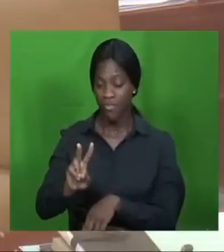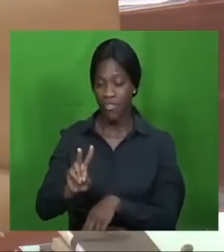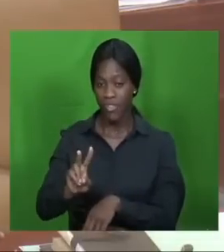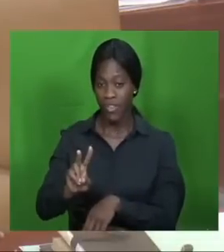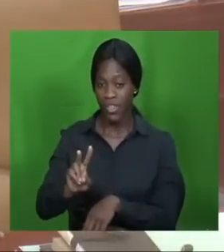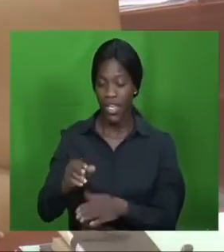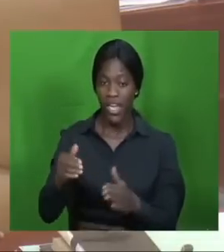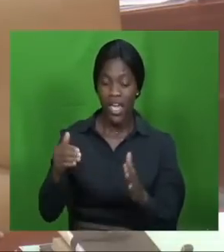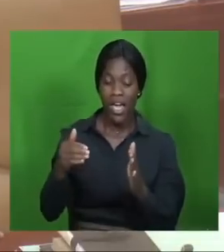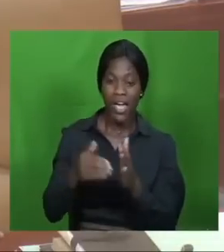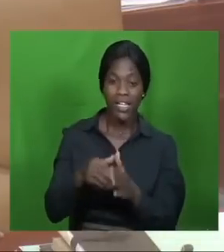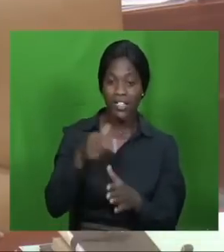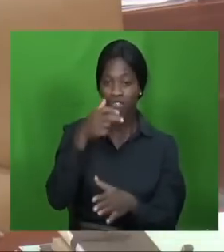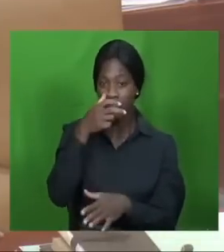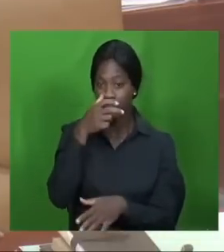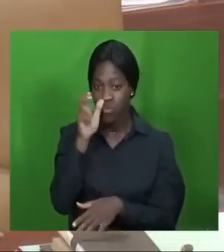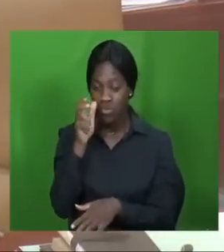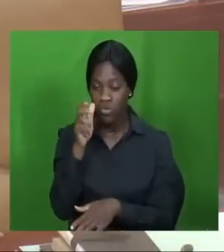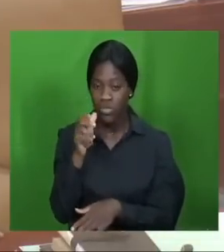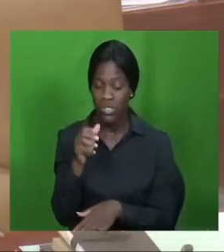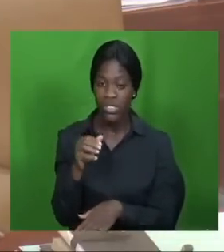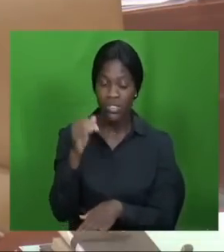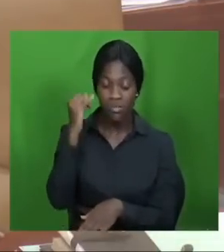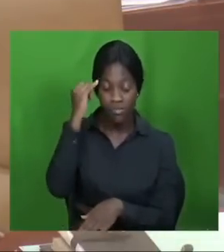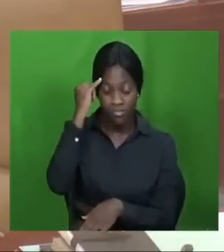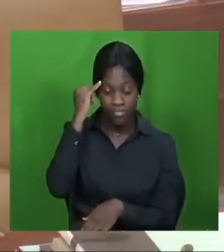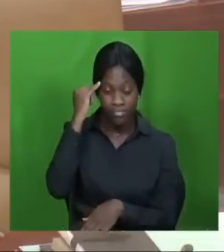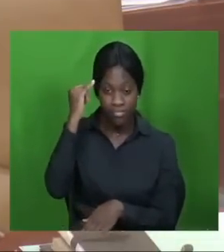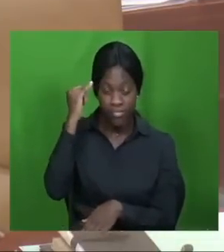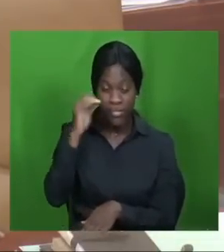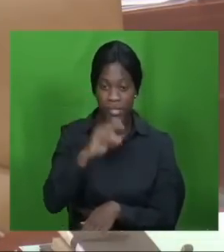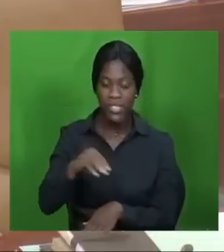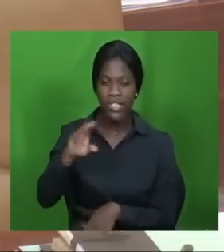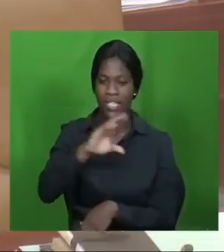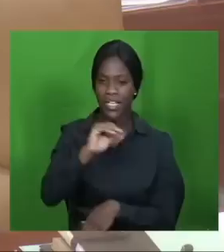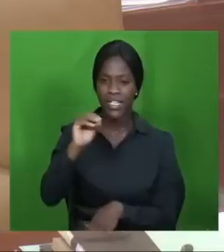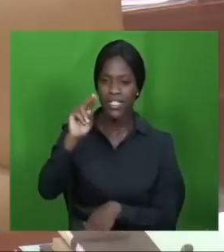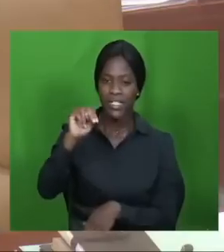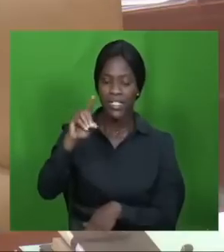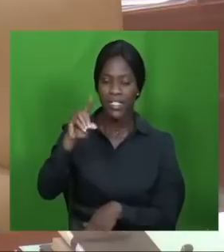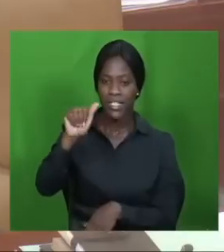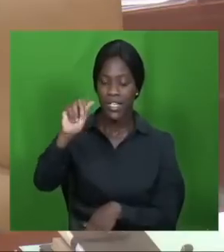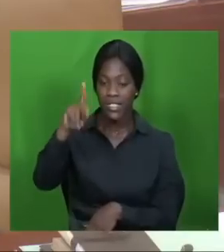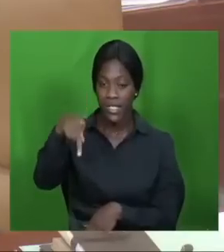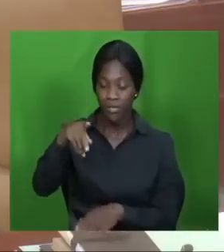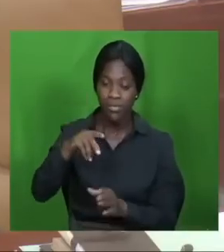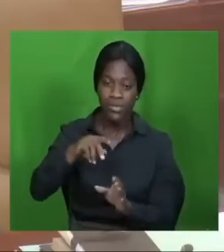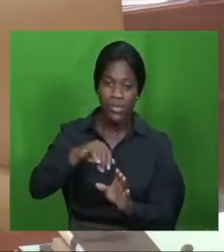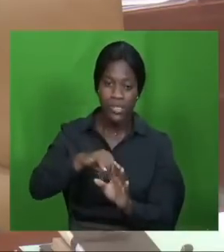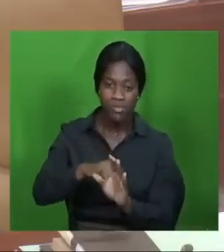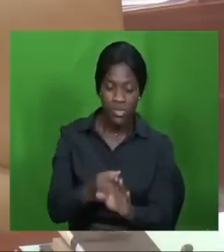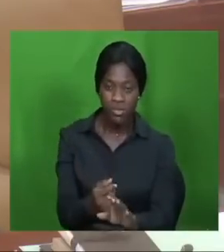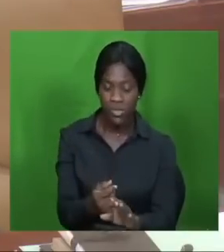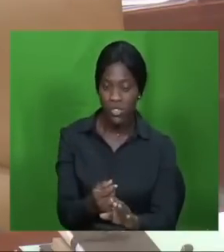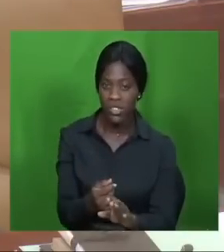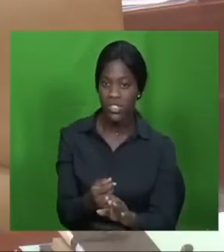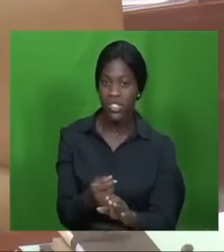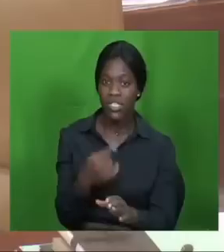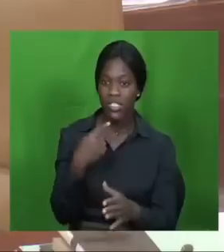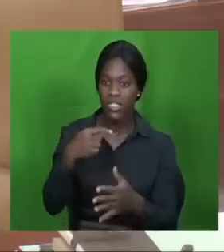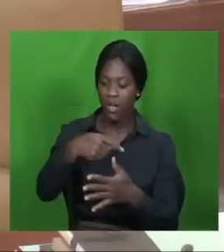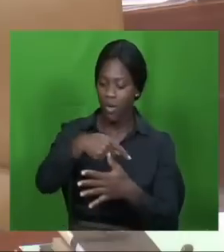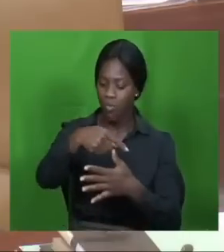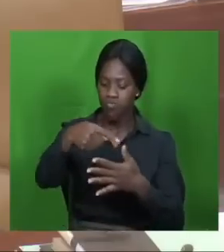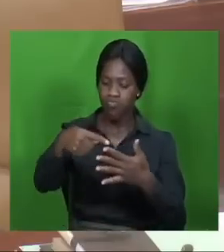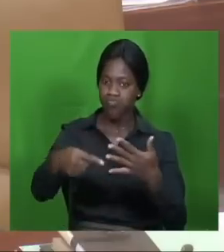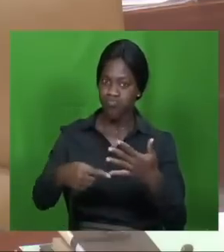anti-corruption drive and NACAP implementation. Then the rest of the word, the following activities were carried out. You don't need it there.